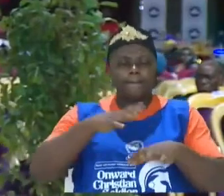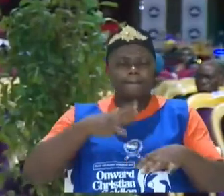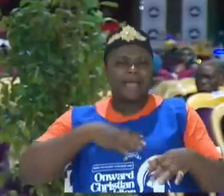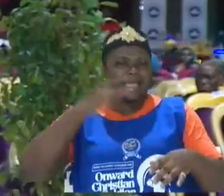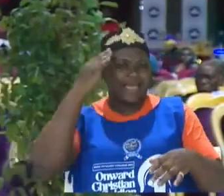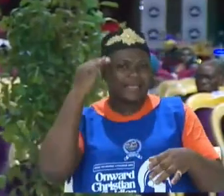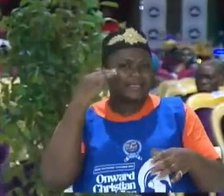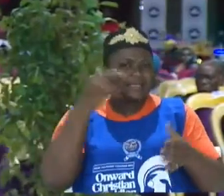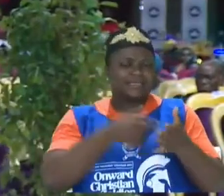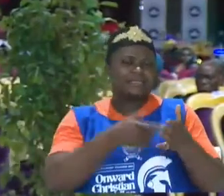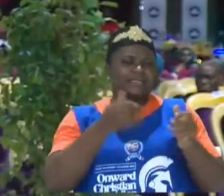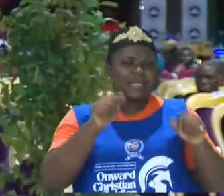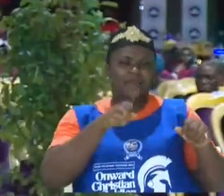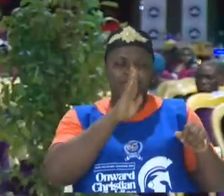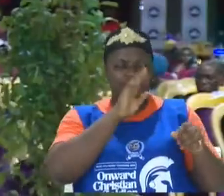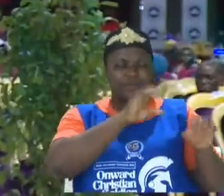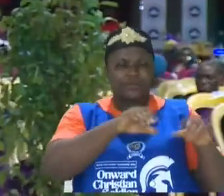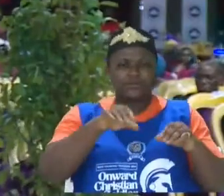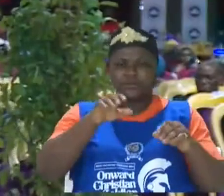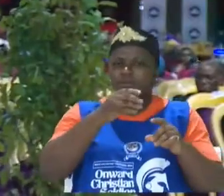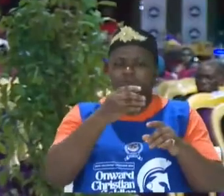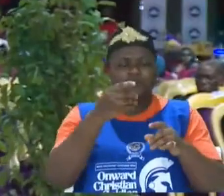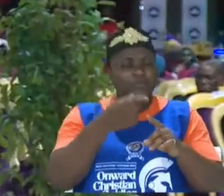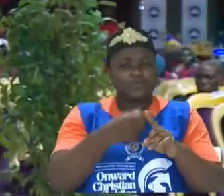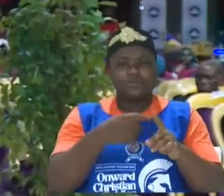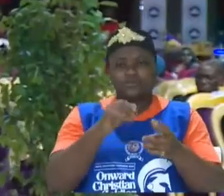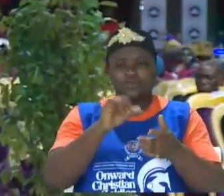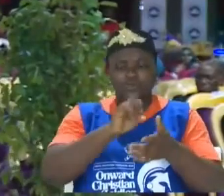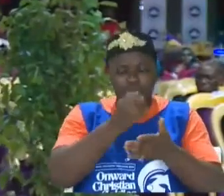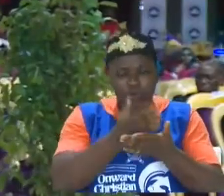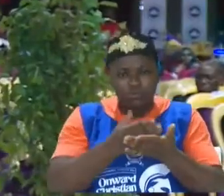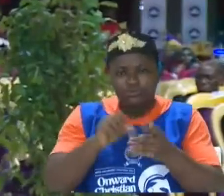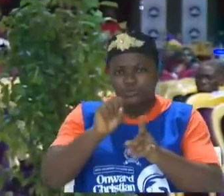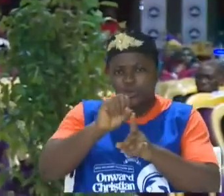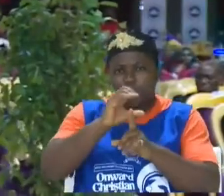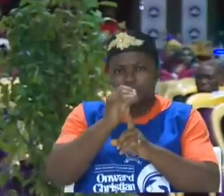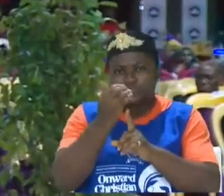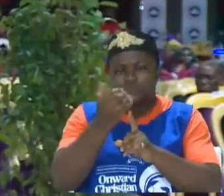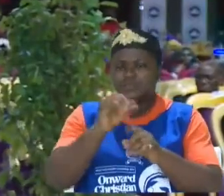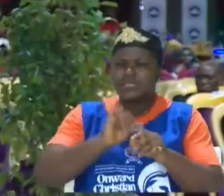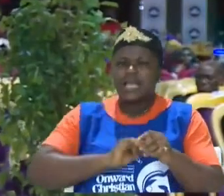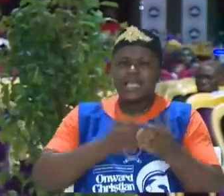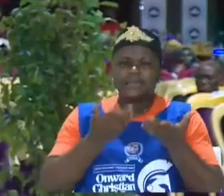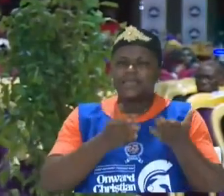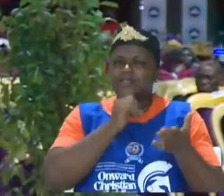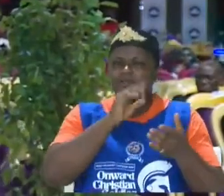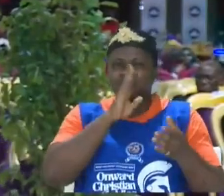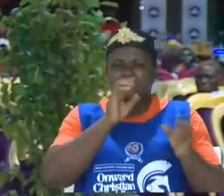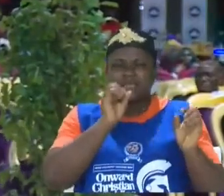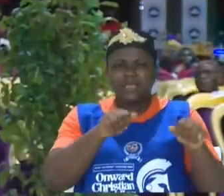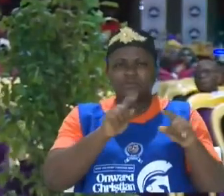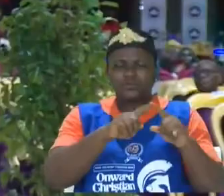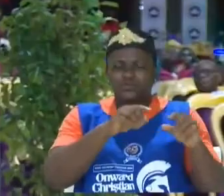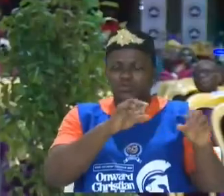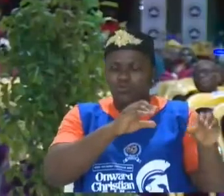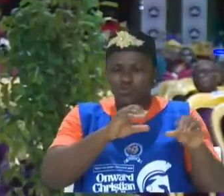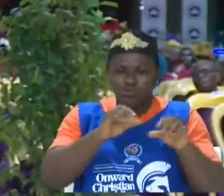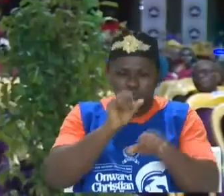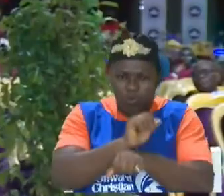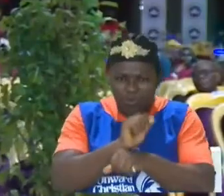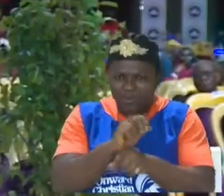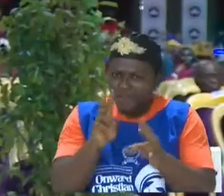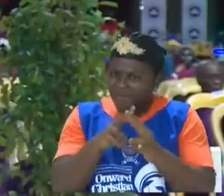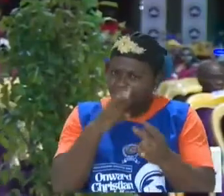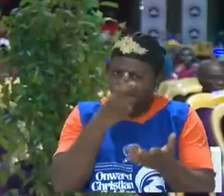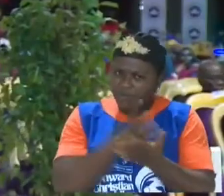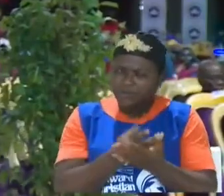condition. Number one, I may not be able to walk effectively. Two, I may not be able to move my